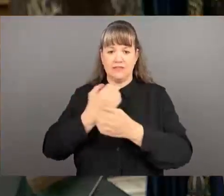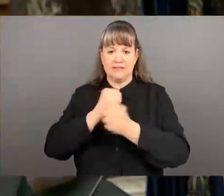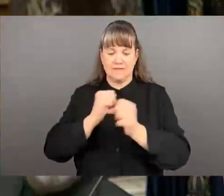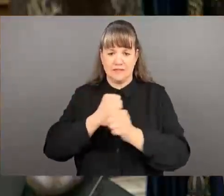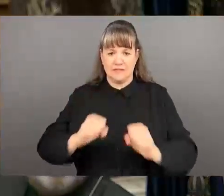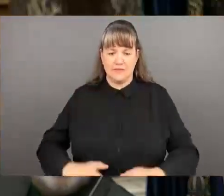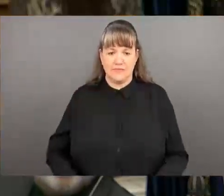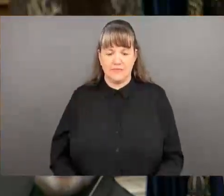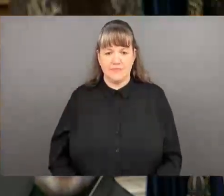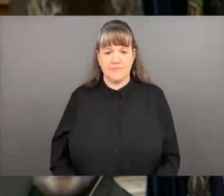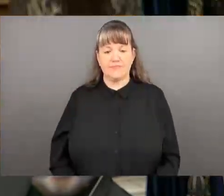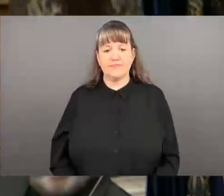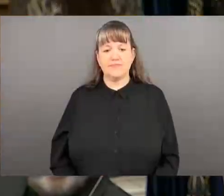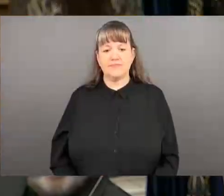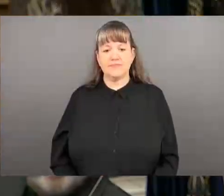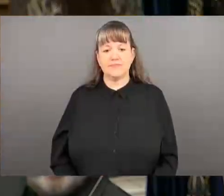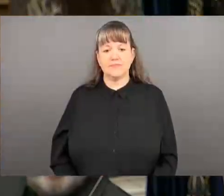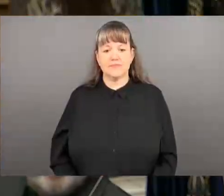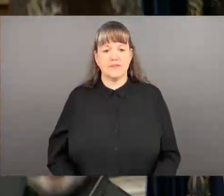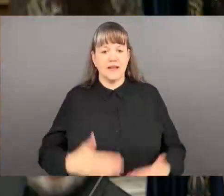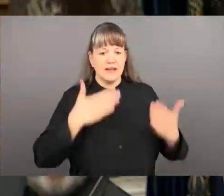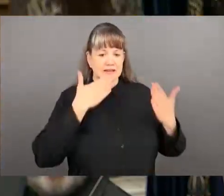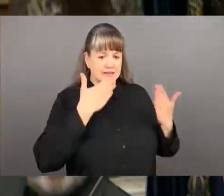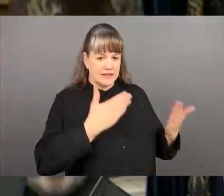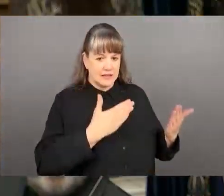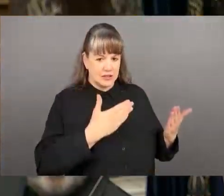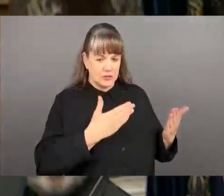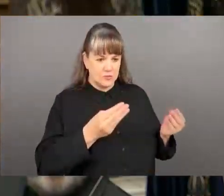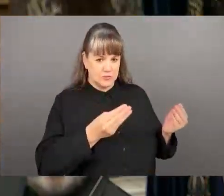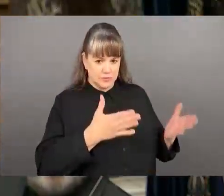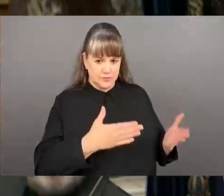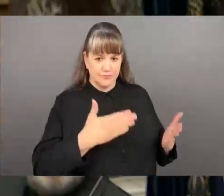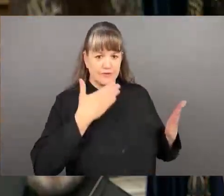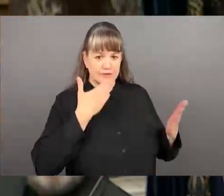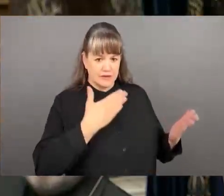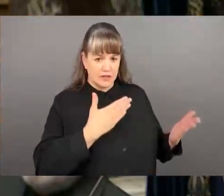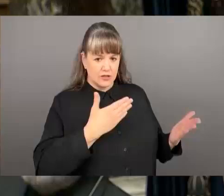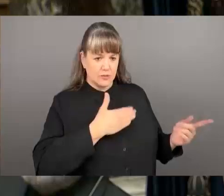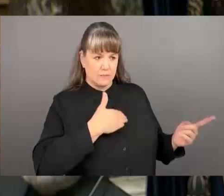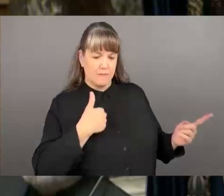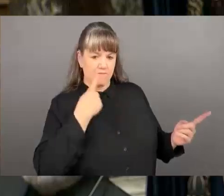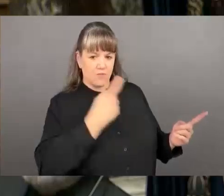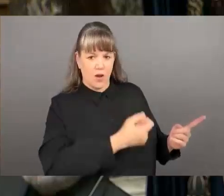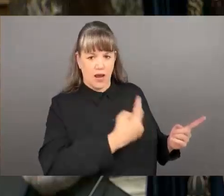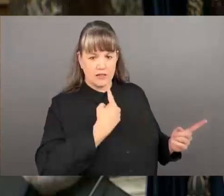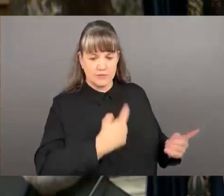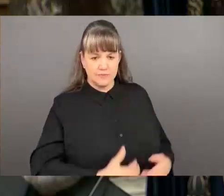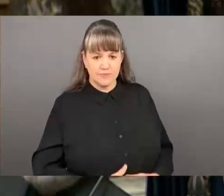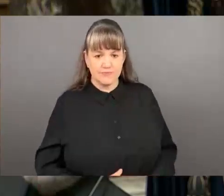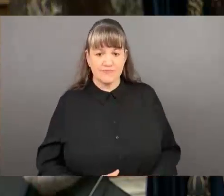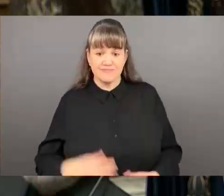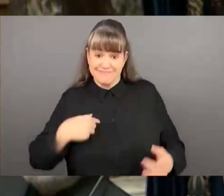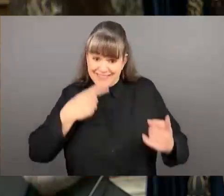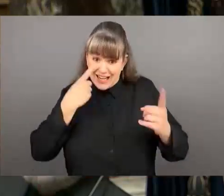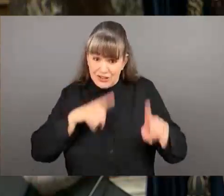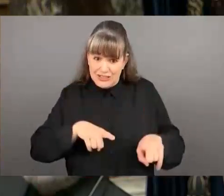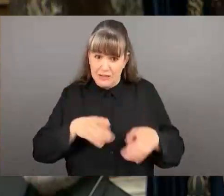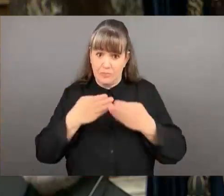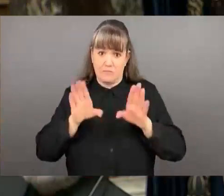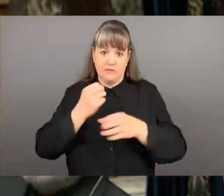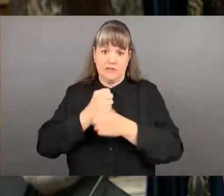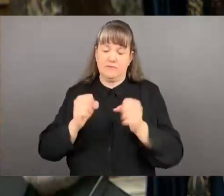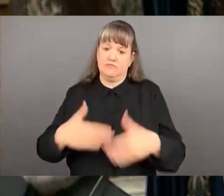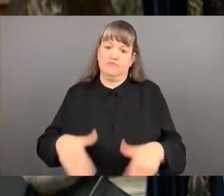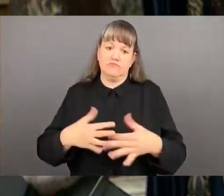Thank you, Mr. Speaker, and thank you for the member for the questions. I agree public safety is important in Williams Lake. As recent